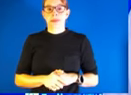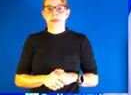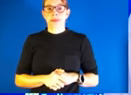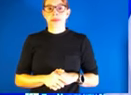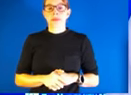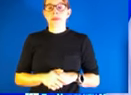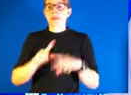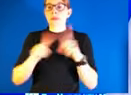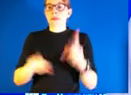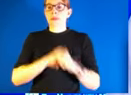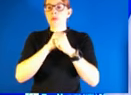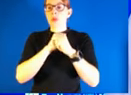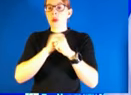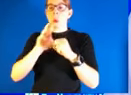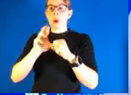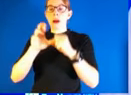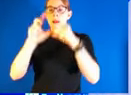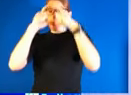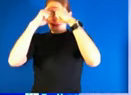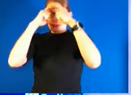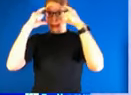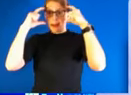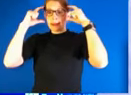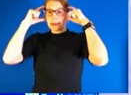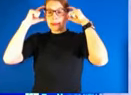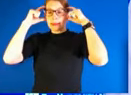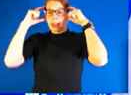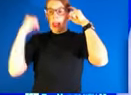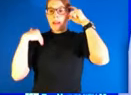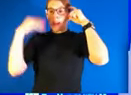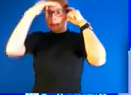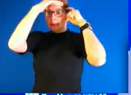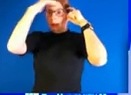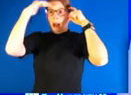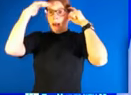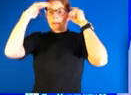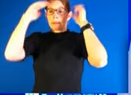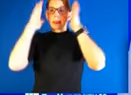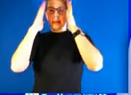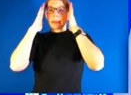protection or glasses that have top and side